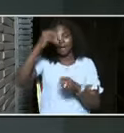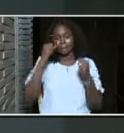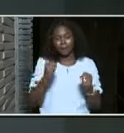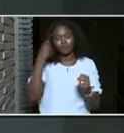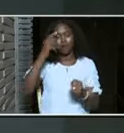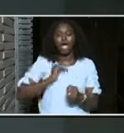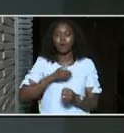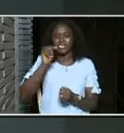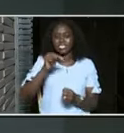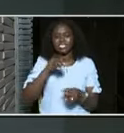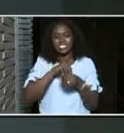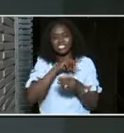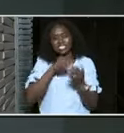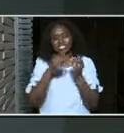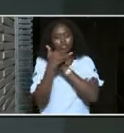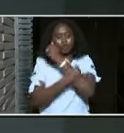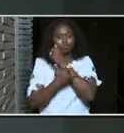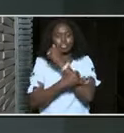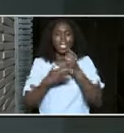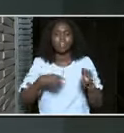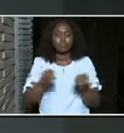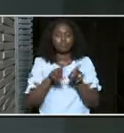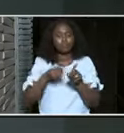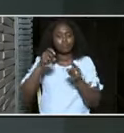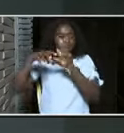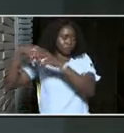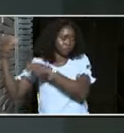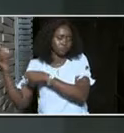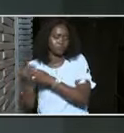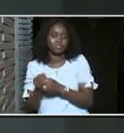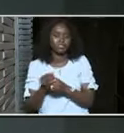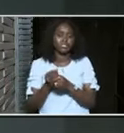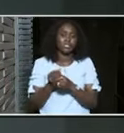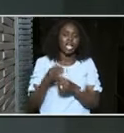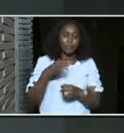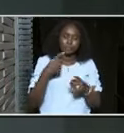country and, of course, even for export. But initially,